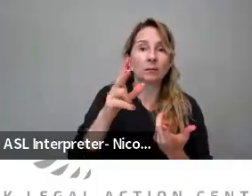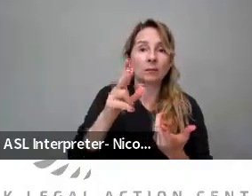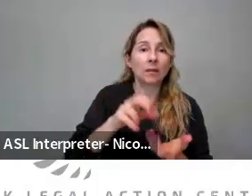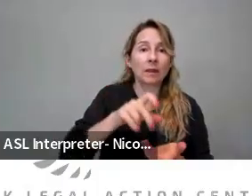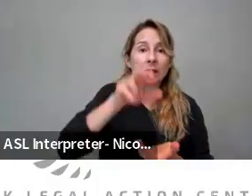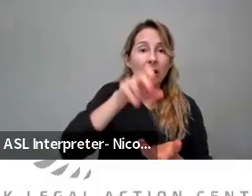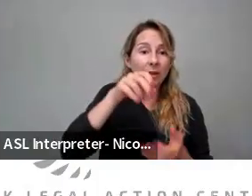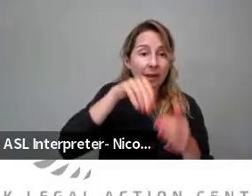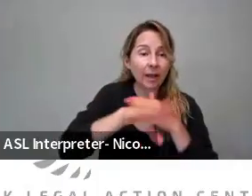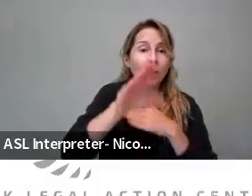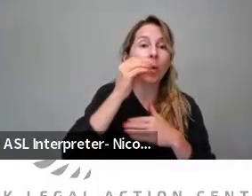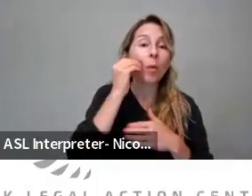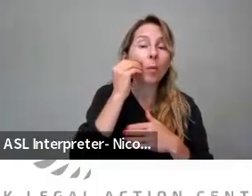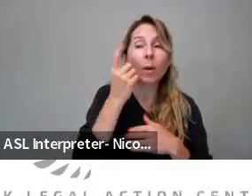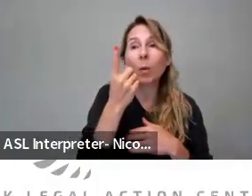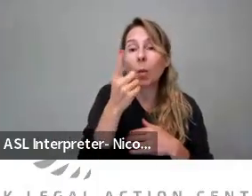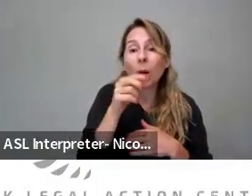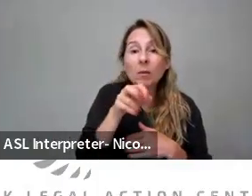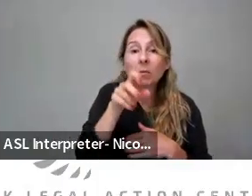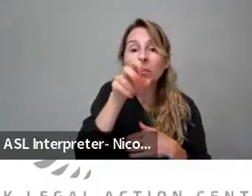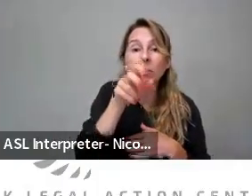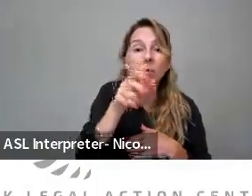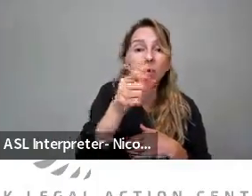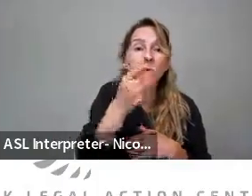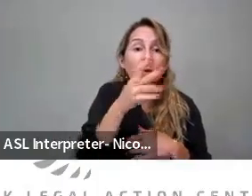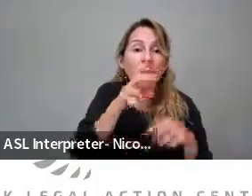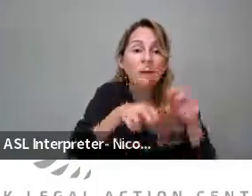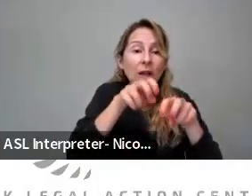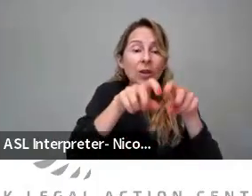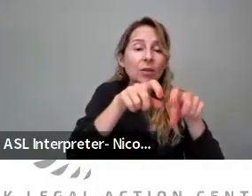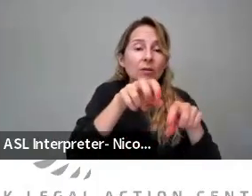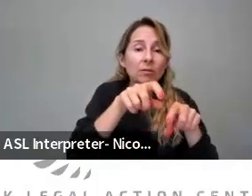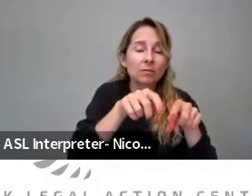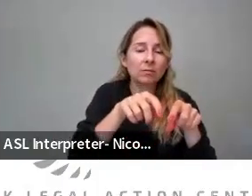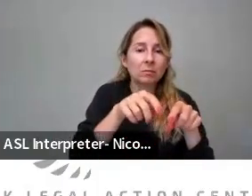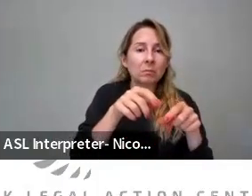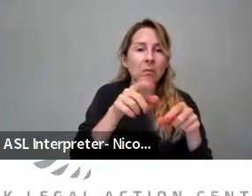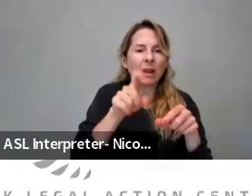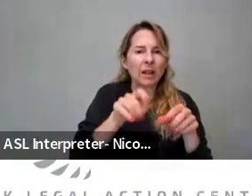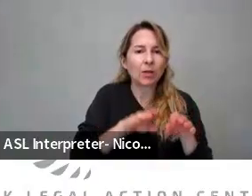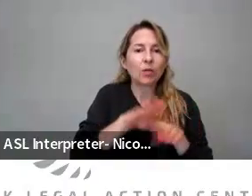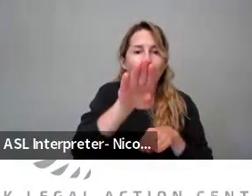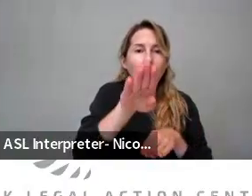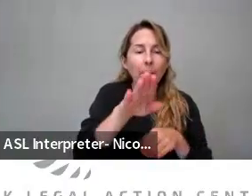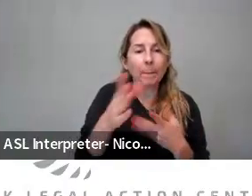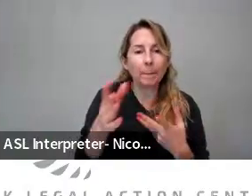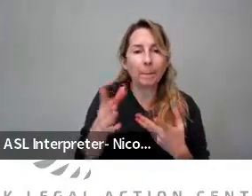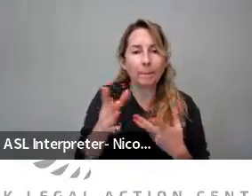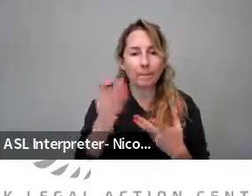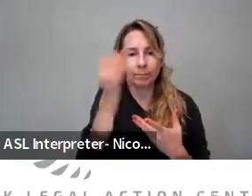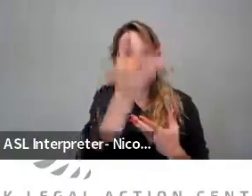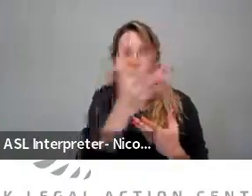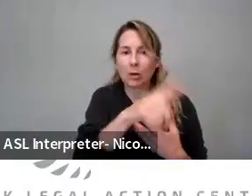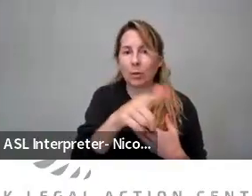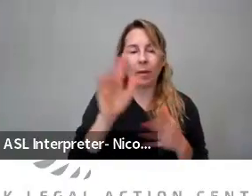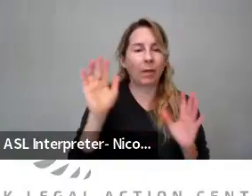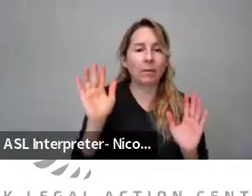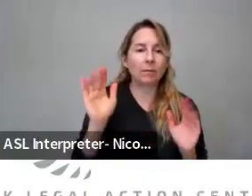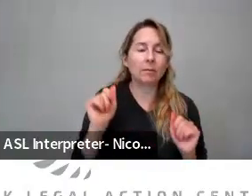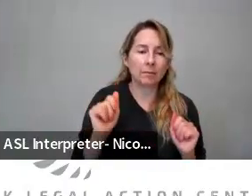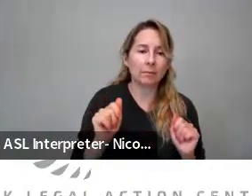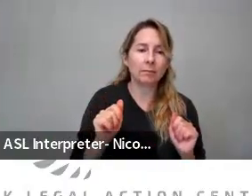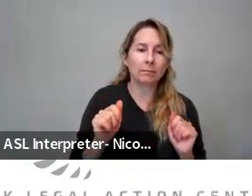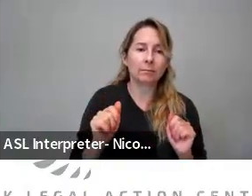stairs, even if it's 1, 2, or even 4. And I'm asking for a ramp to be installed so I can access the home because of